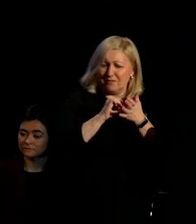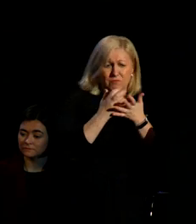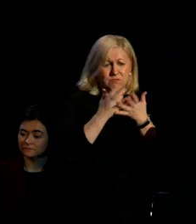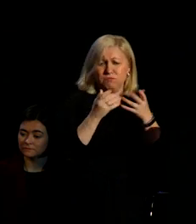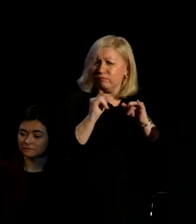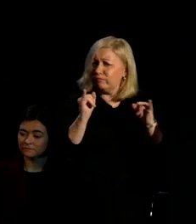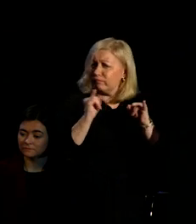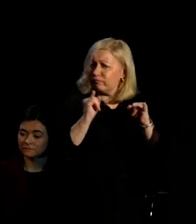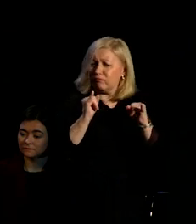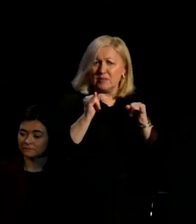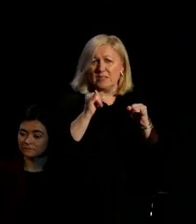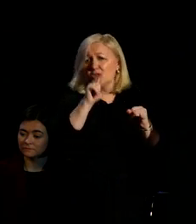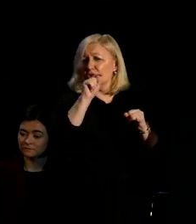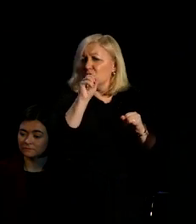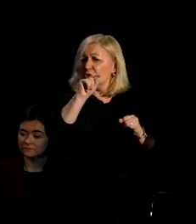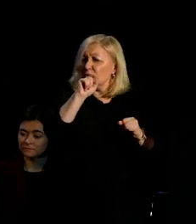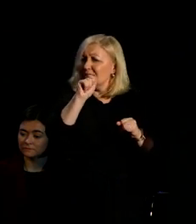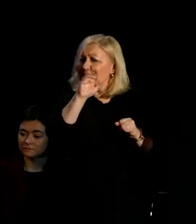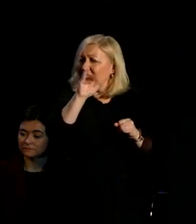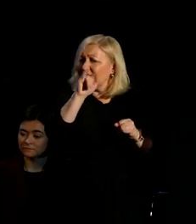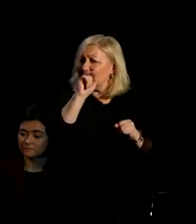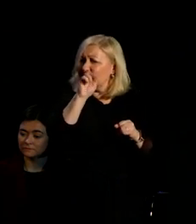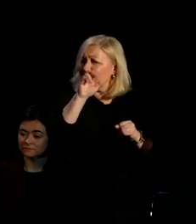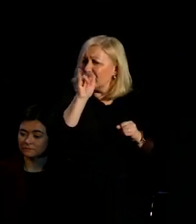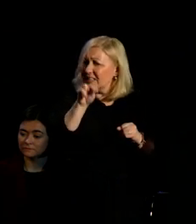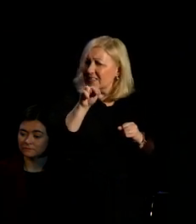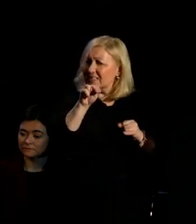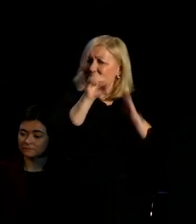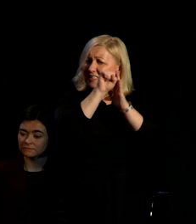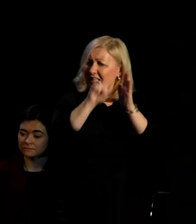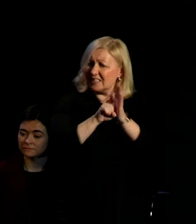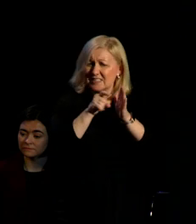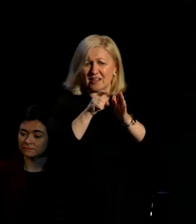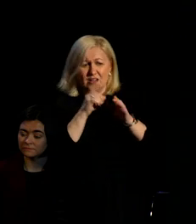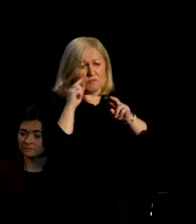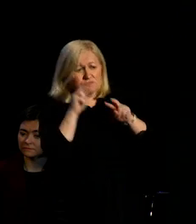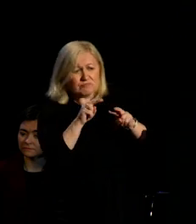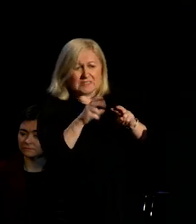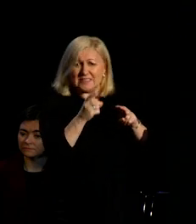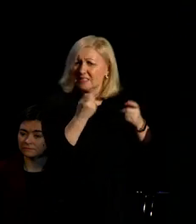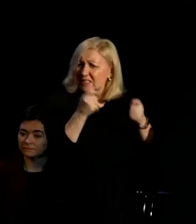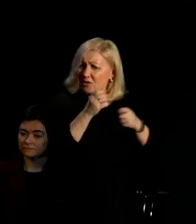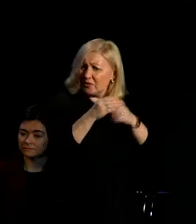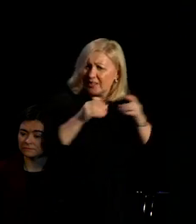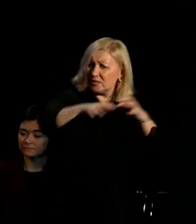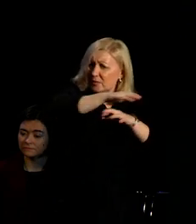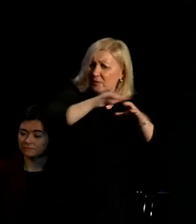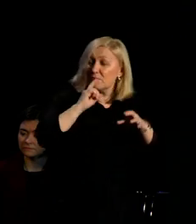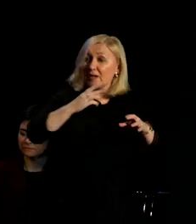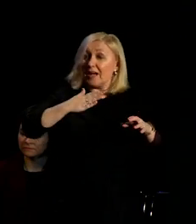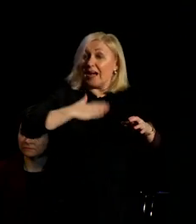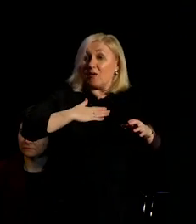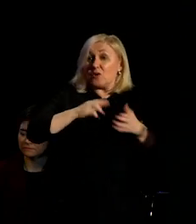with totalitarianism. The ethical practice of remembering is a cornerstone in our attempts to live